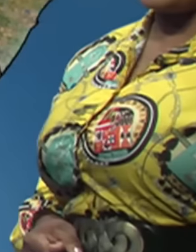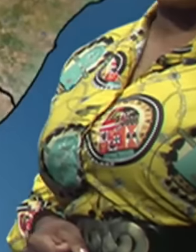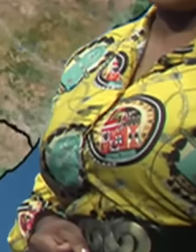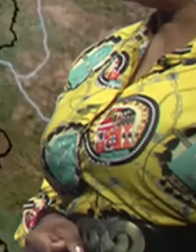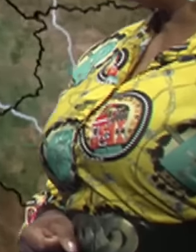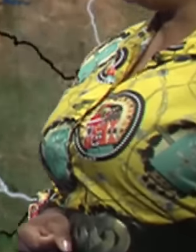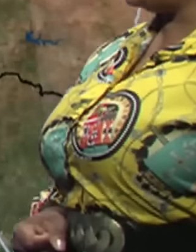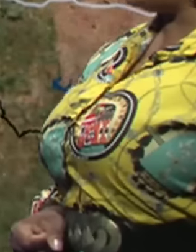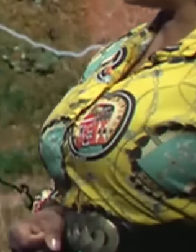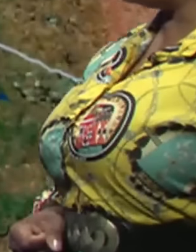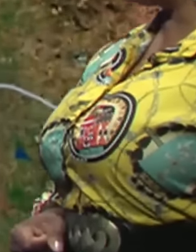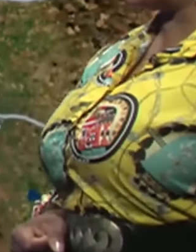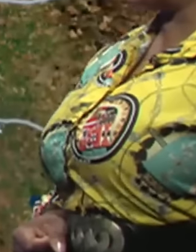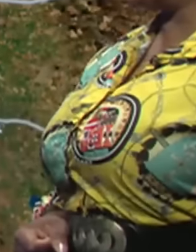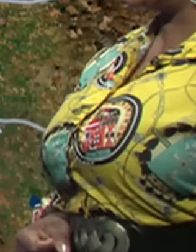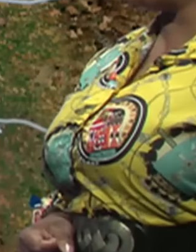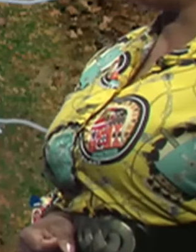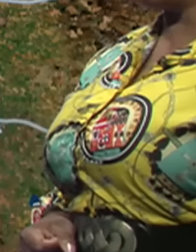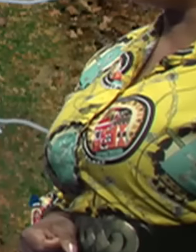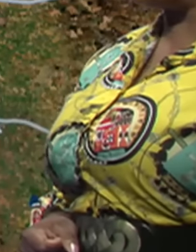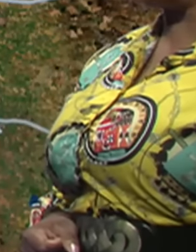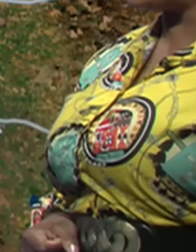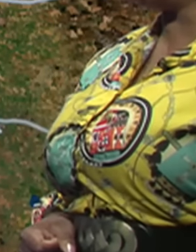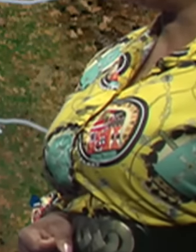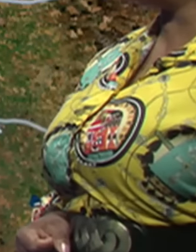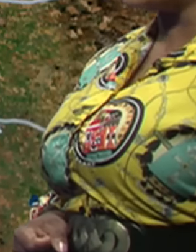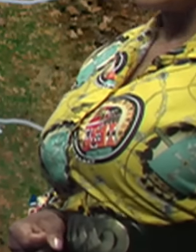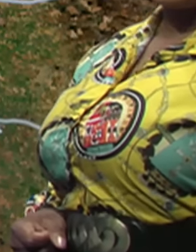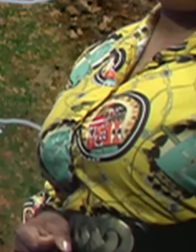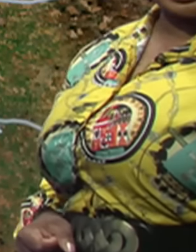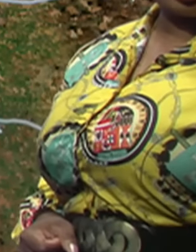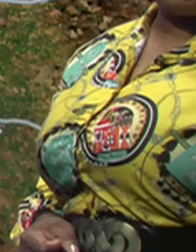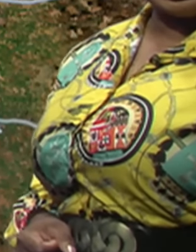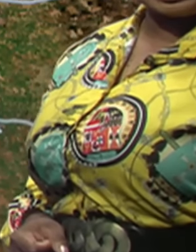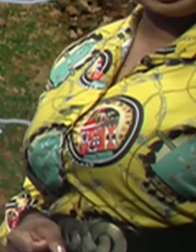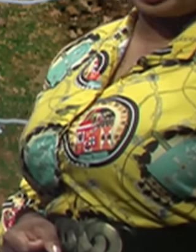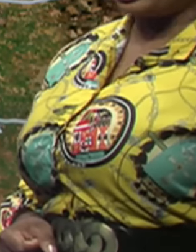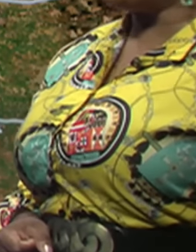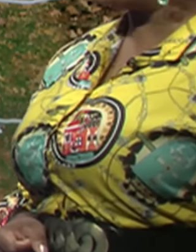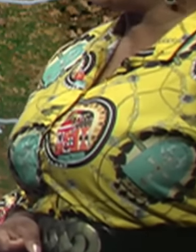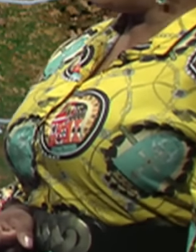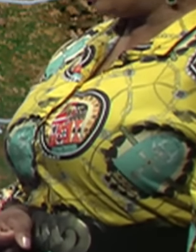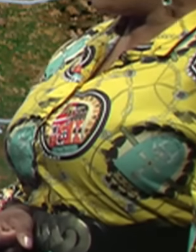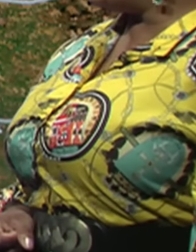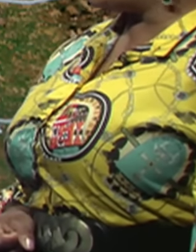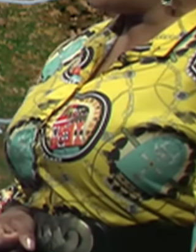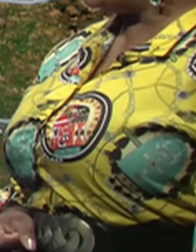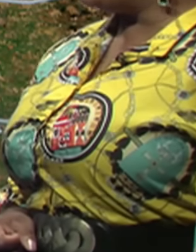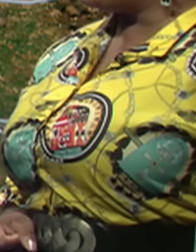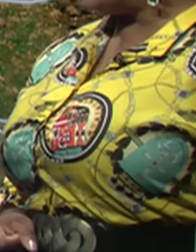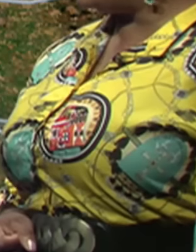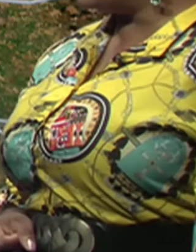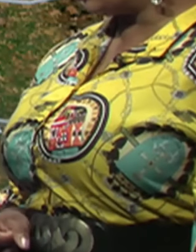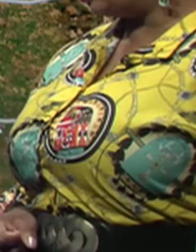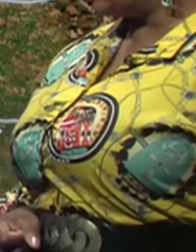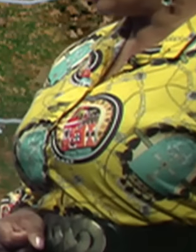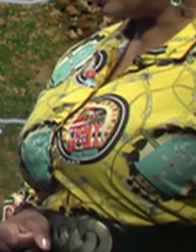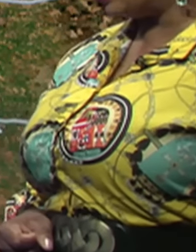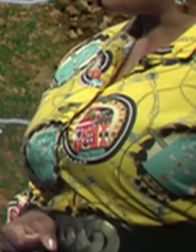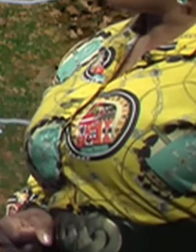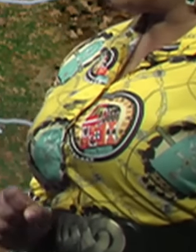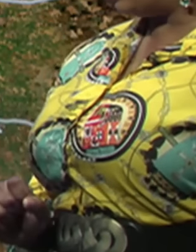la go Sasa re lebelela gore di re tshwaretšeng re lebelela gona go province ya Gauteng go Sasa ka baka la dipula tše re itemogelang tšona go tla be go ntše go na le dipula dikarolong